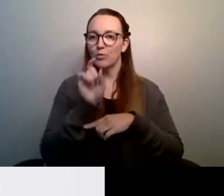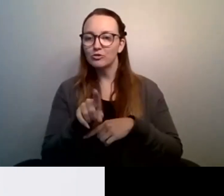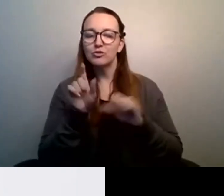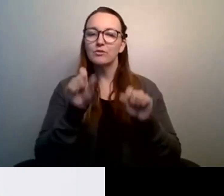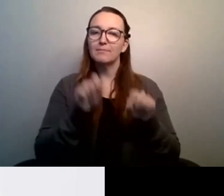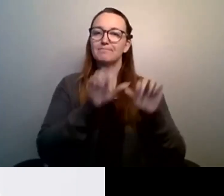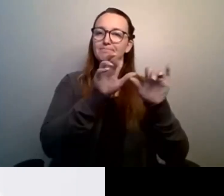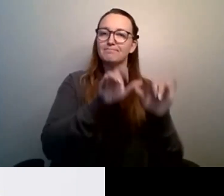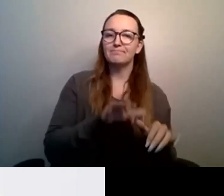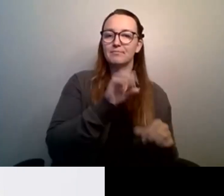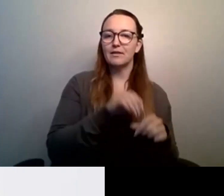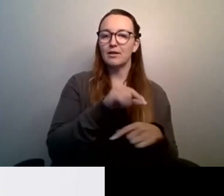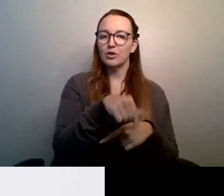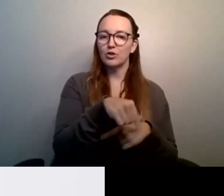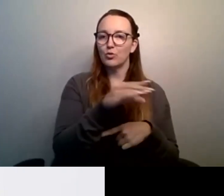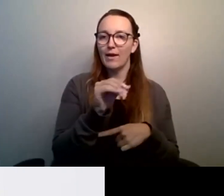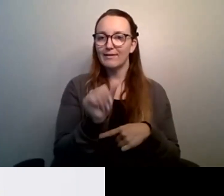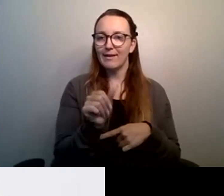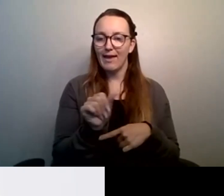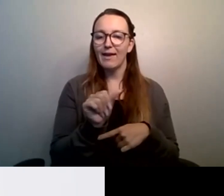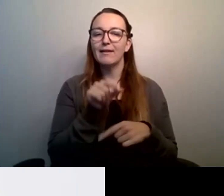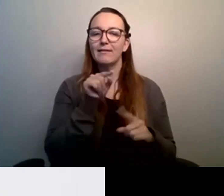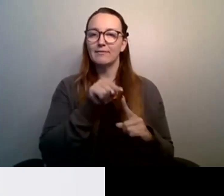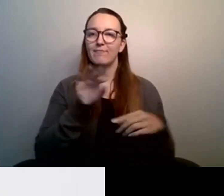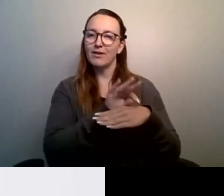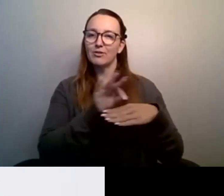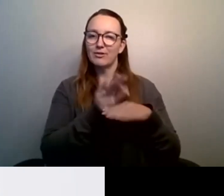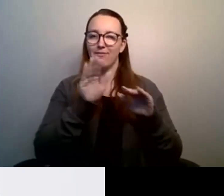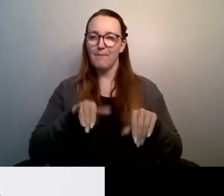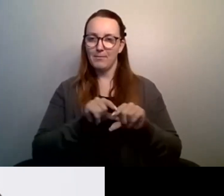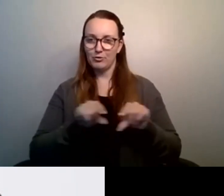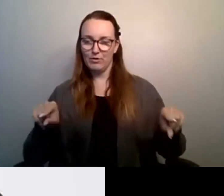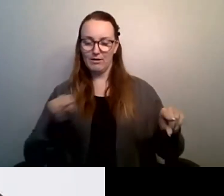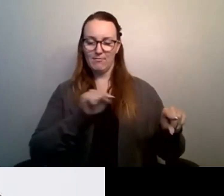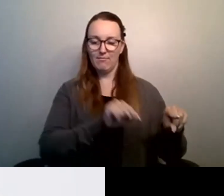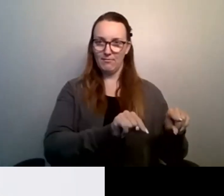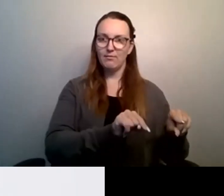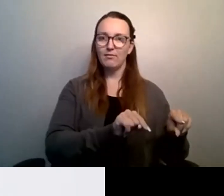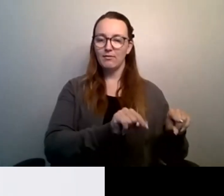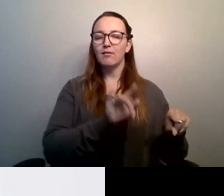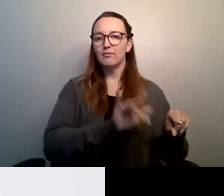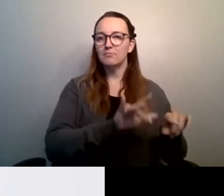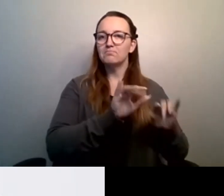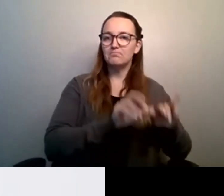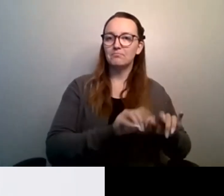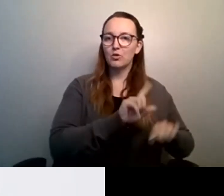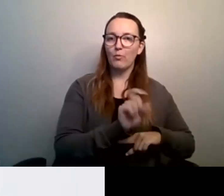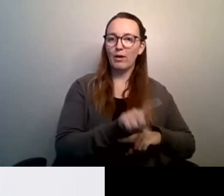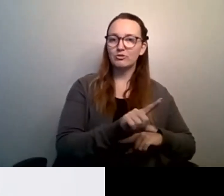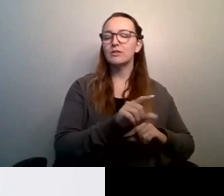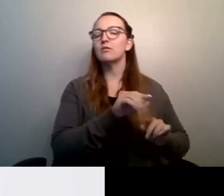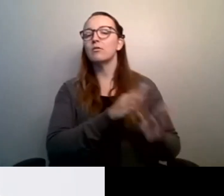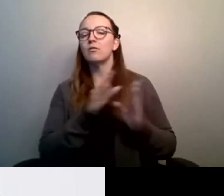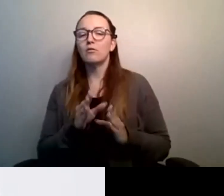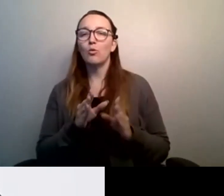the Q&A function at the bottom of the screen, and you can share any other comments or things that you want to share about your